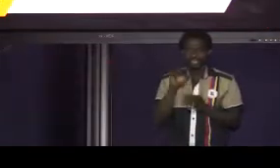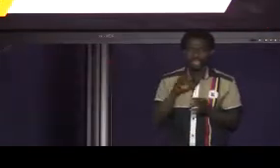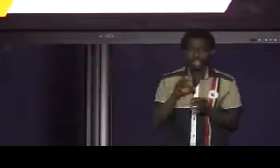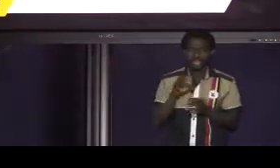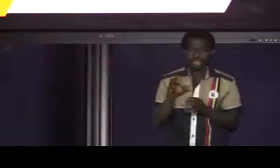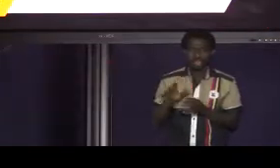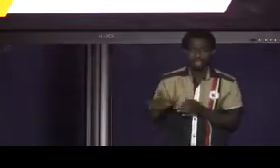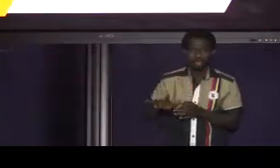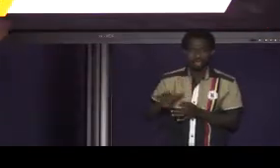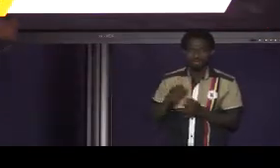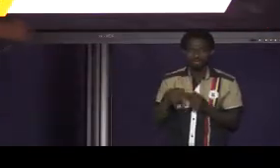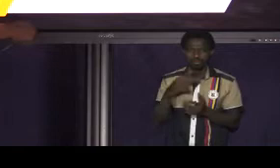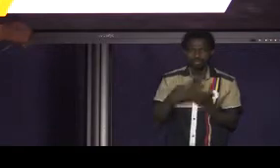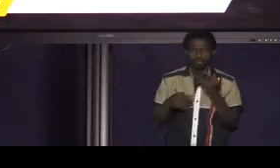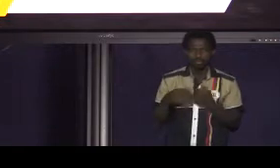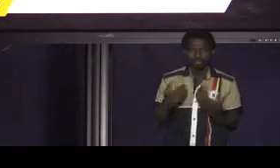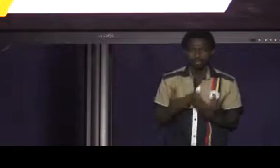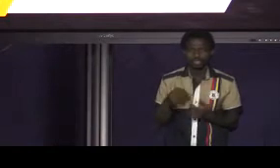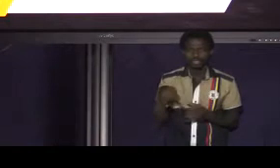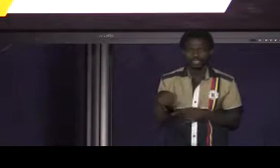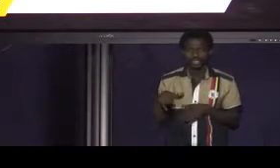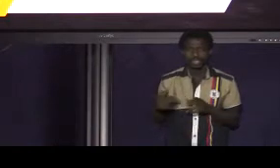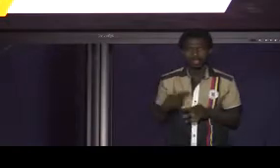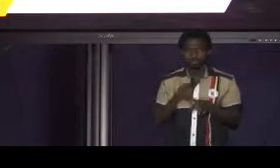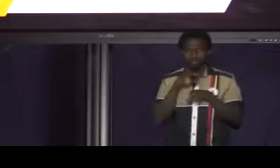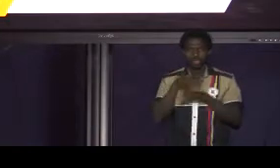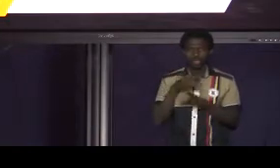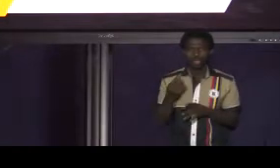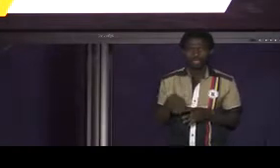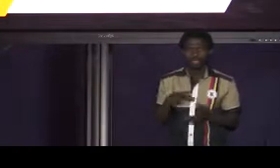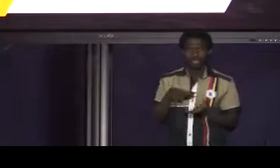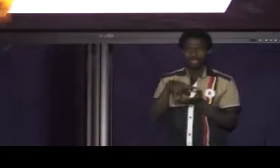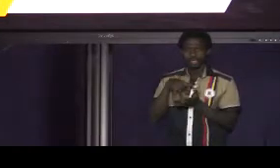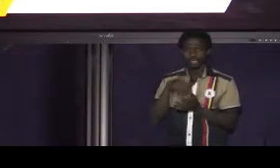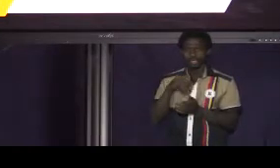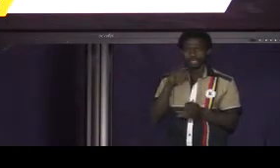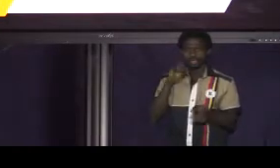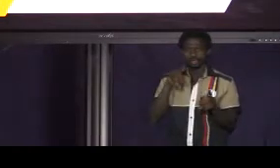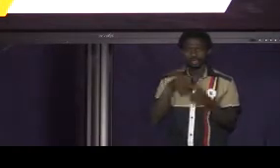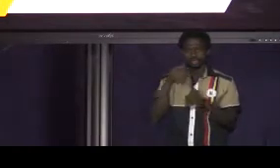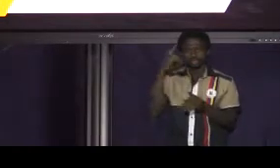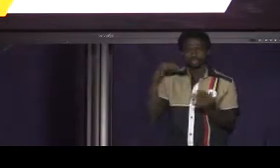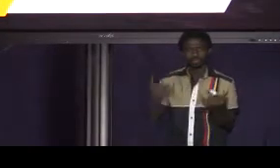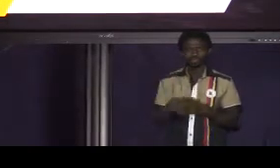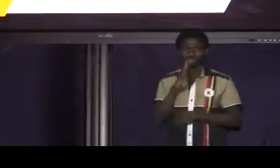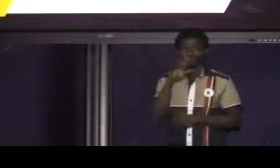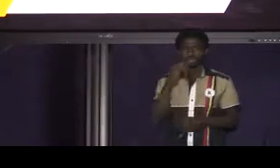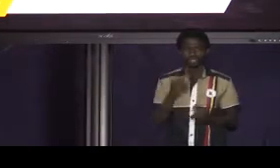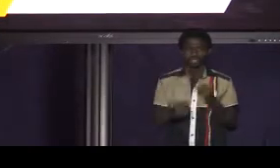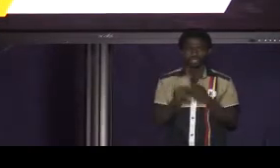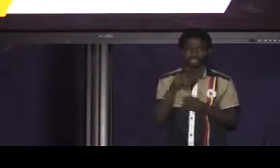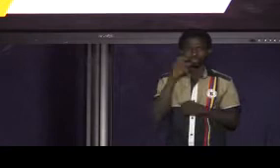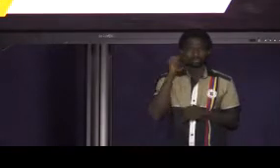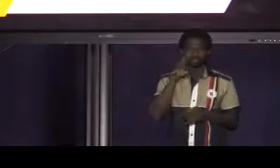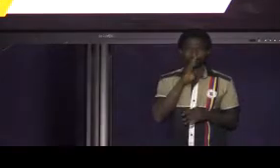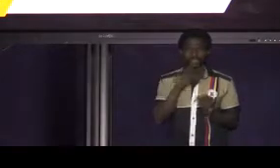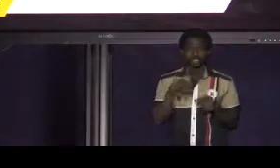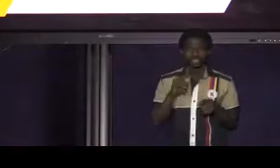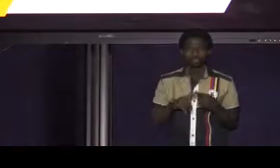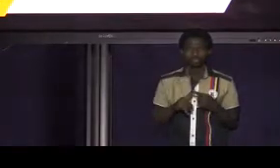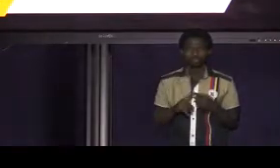both machines down. Now let's look at the learning objectives for today. By the end of the lesson, you should be able